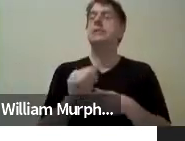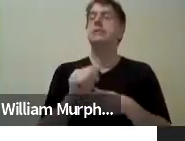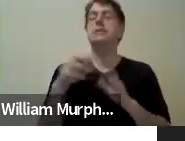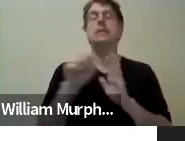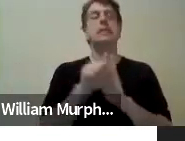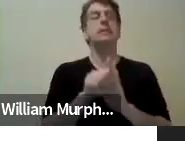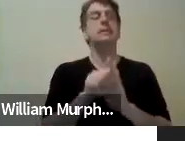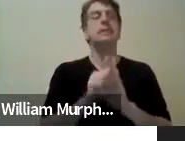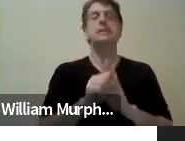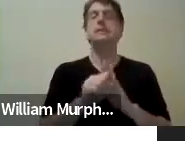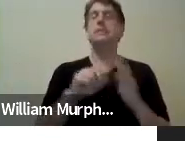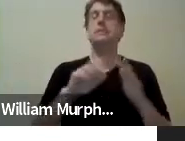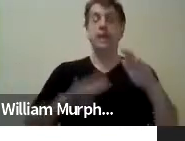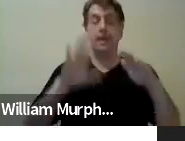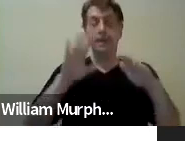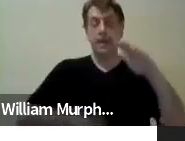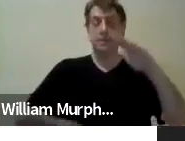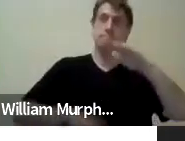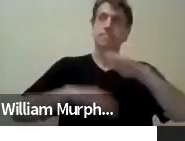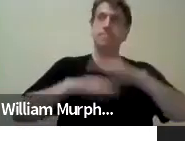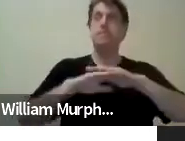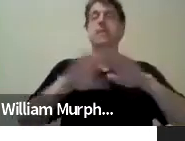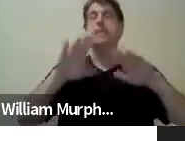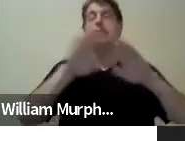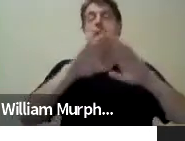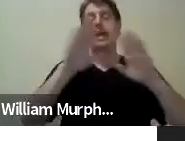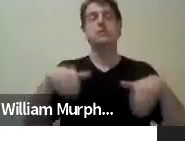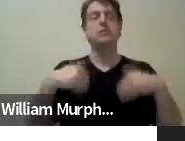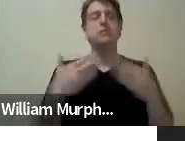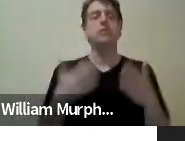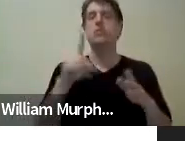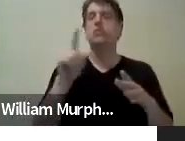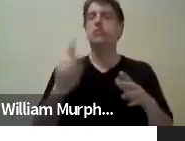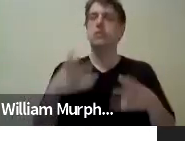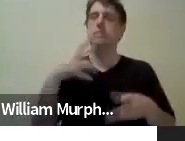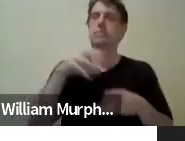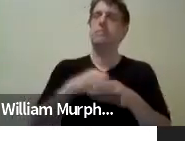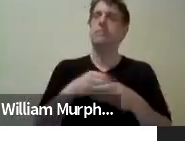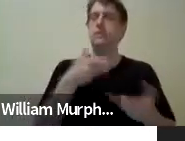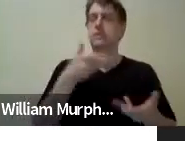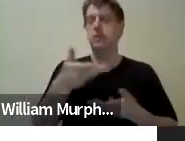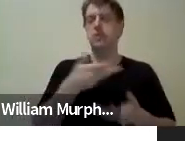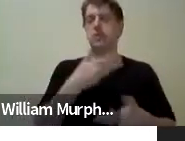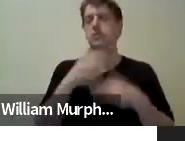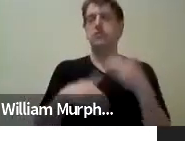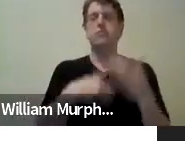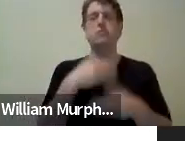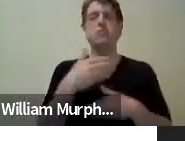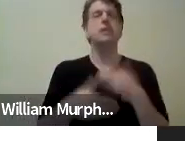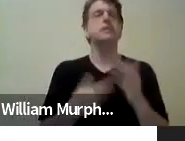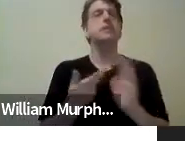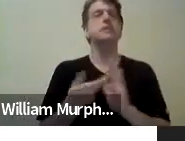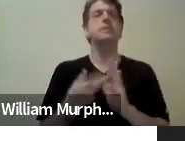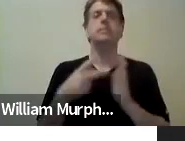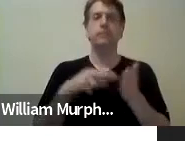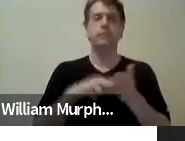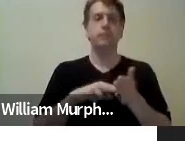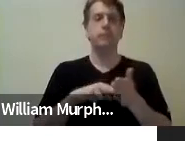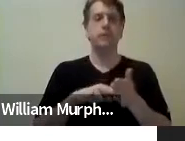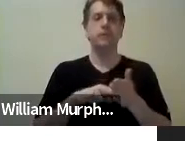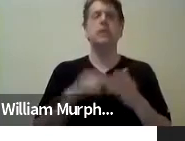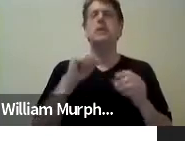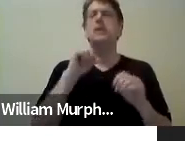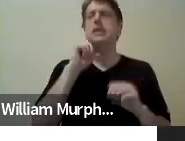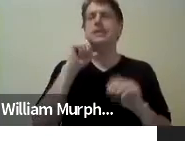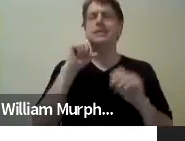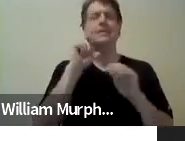that threshold, the housing provider should engage in an interactive process. And what that process means is it's not a statement of